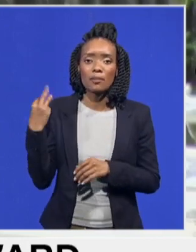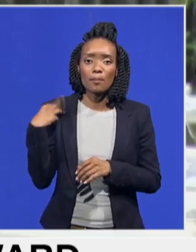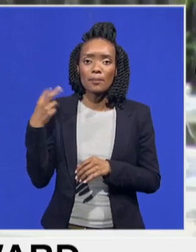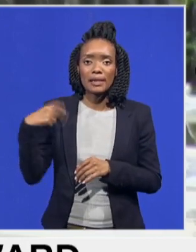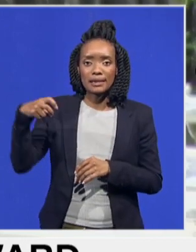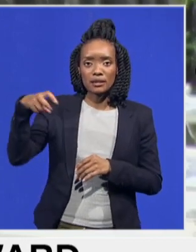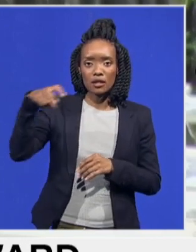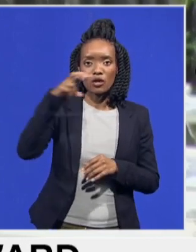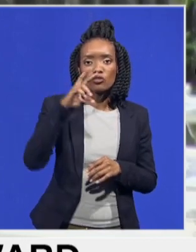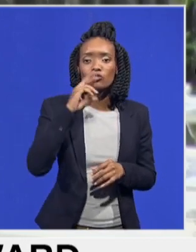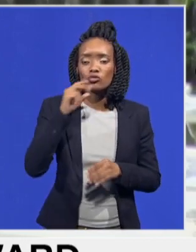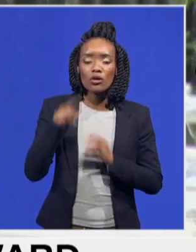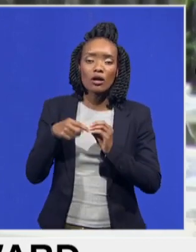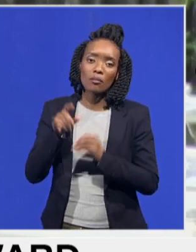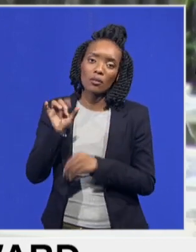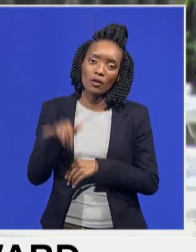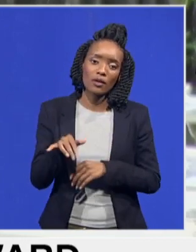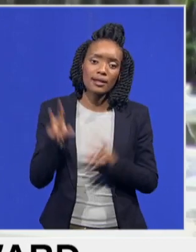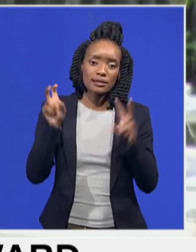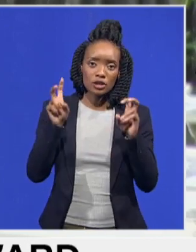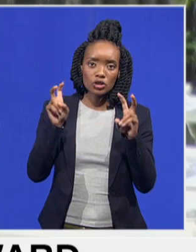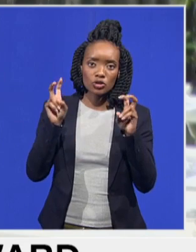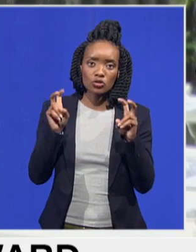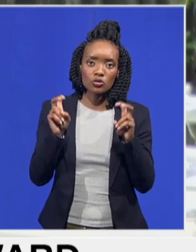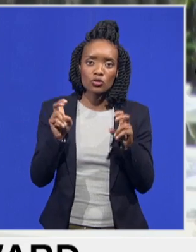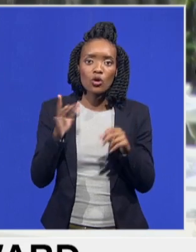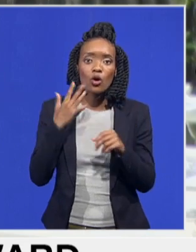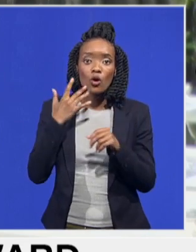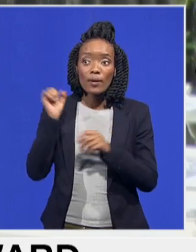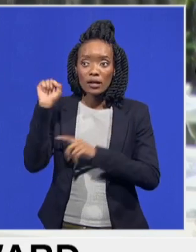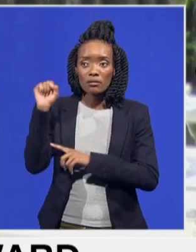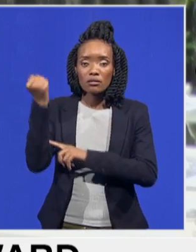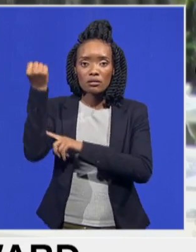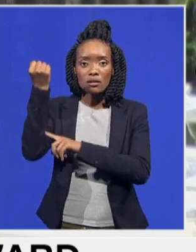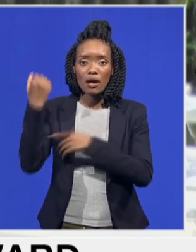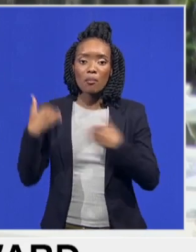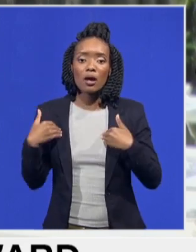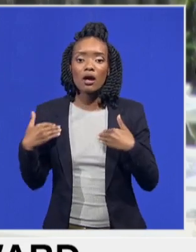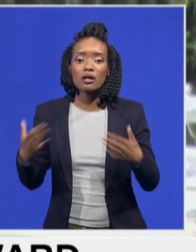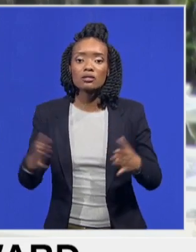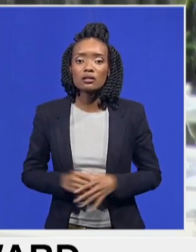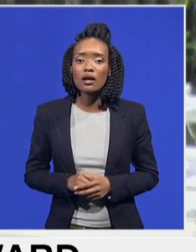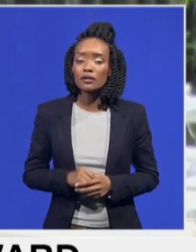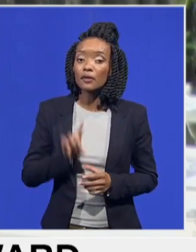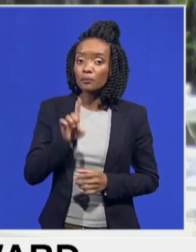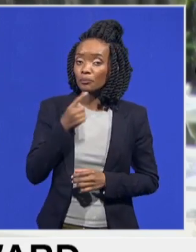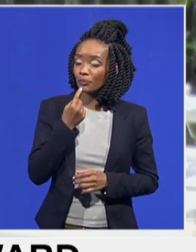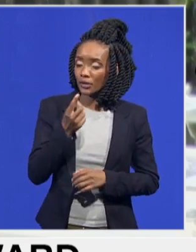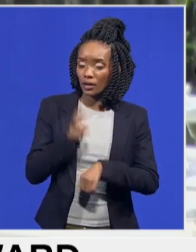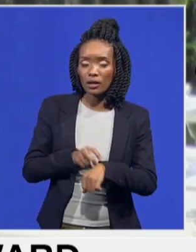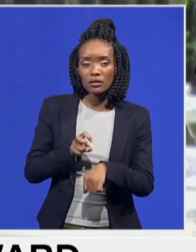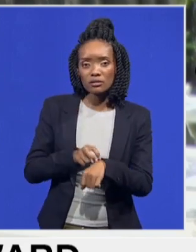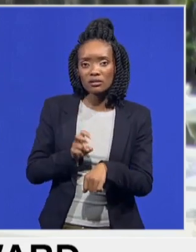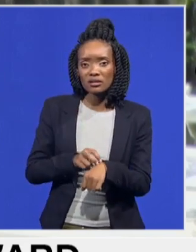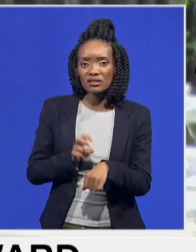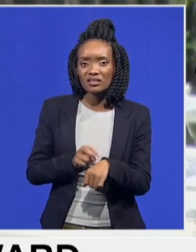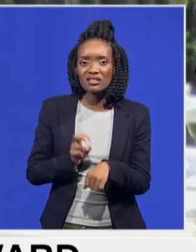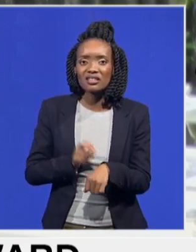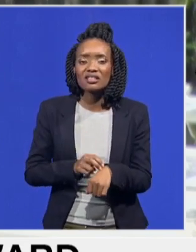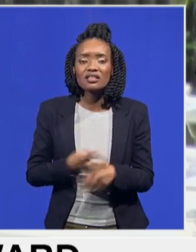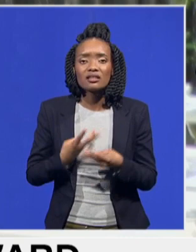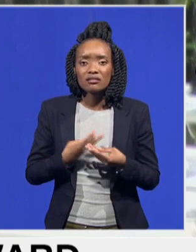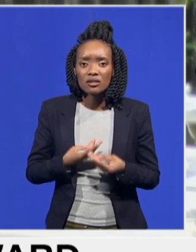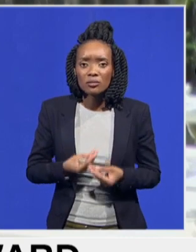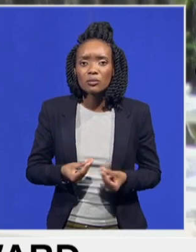about this issue when she opened up the Indaba, saying that there needs to be an easing, especially with regards